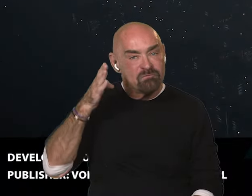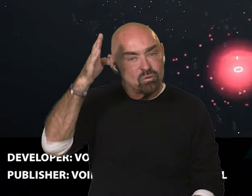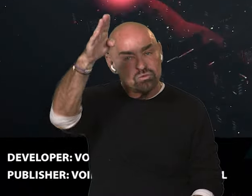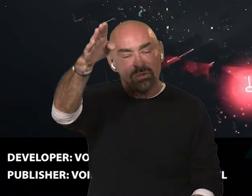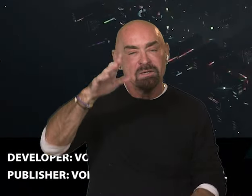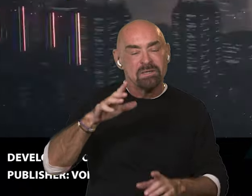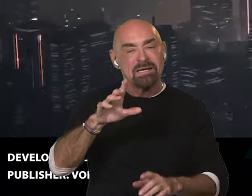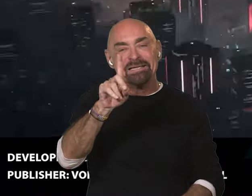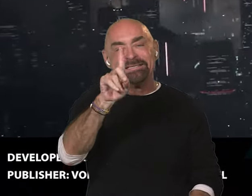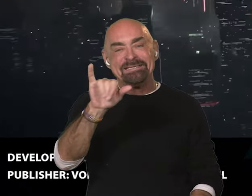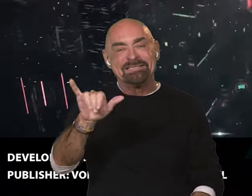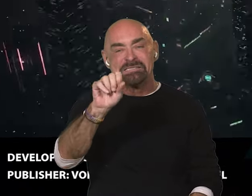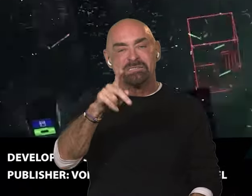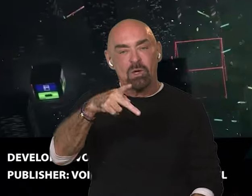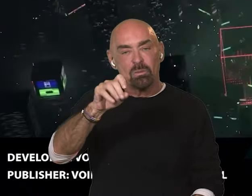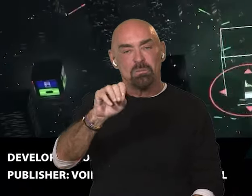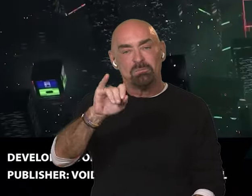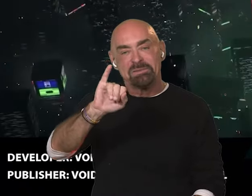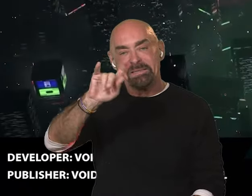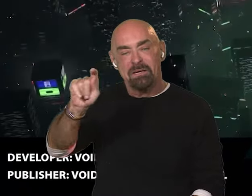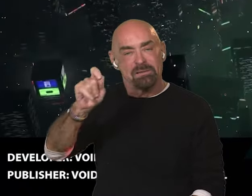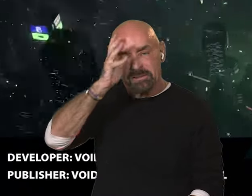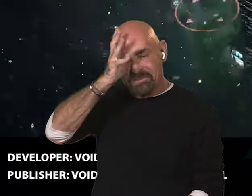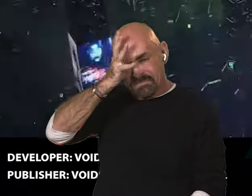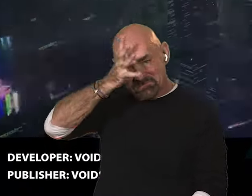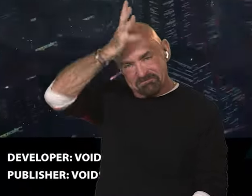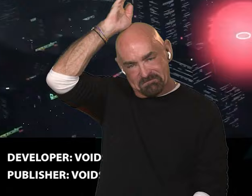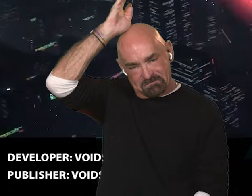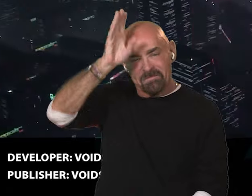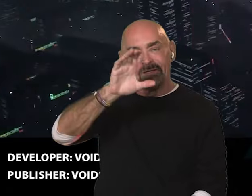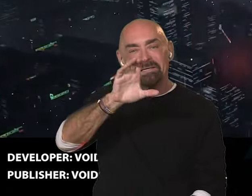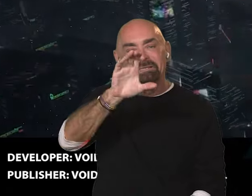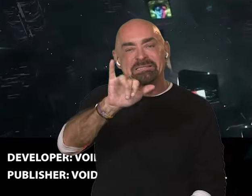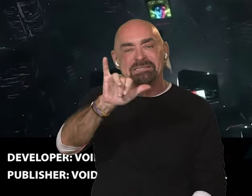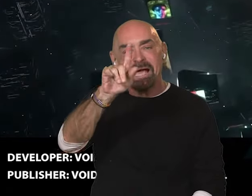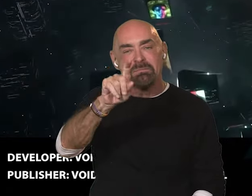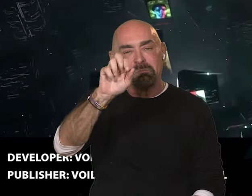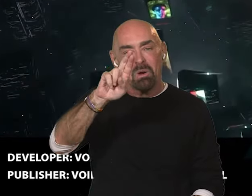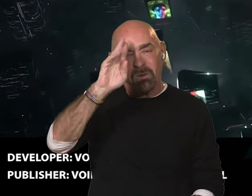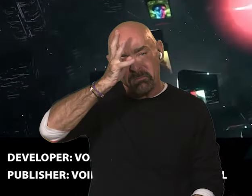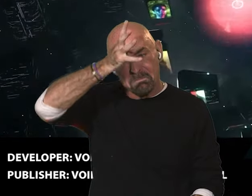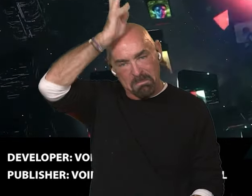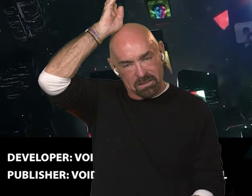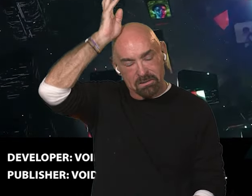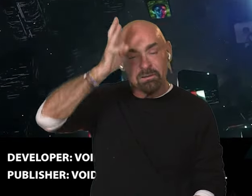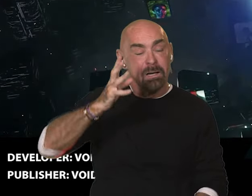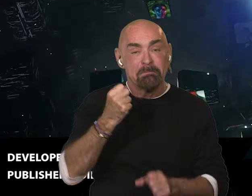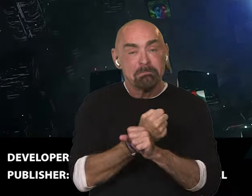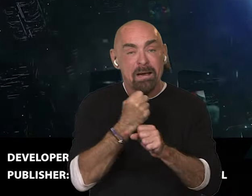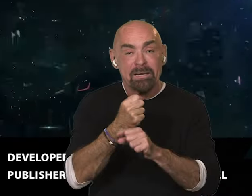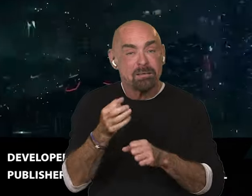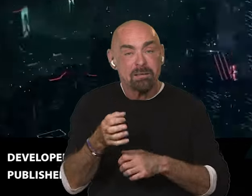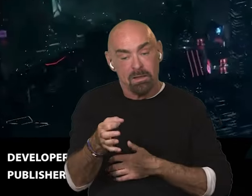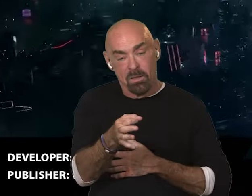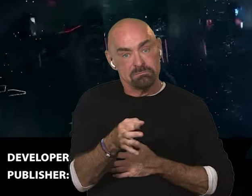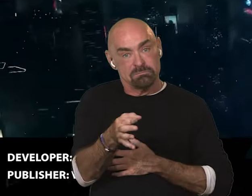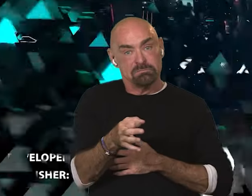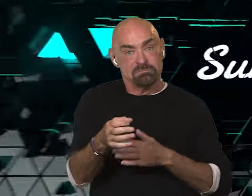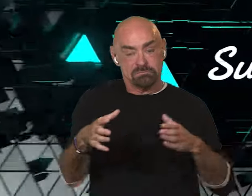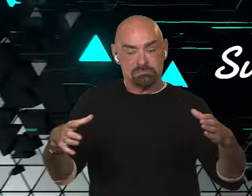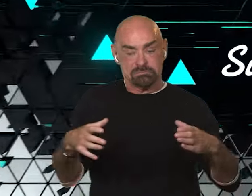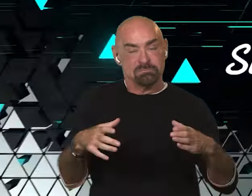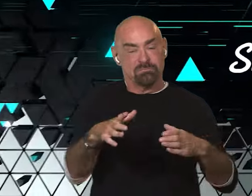Design the future in Dystopica, a cozy cyberpunk city builder where you can create the metropolis of your